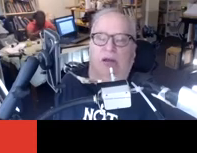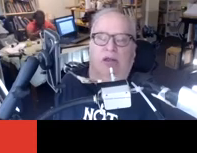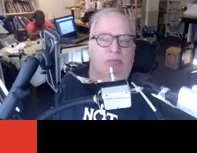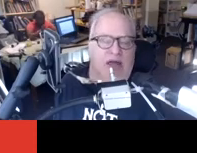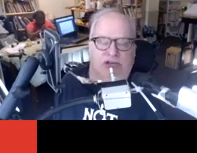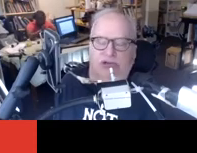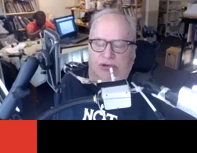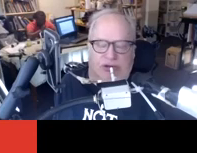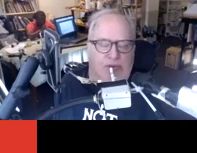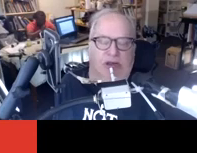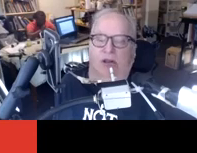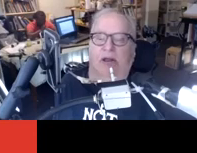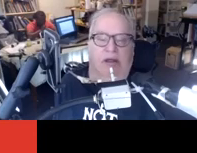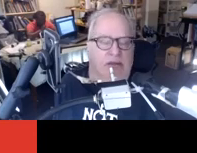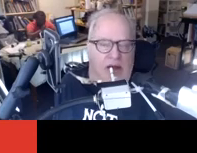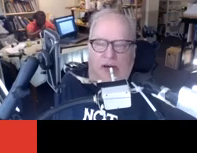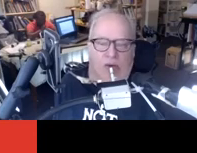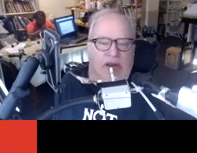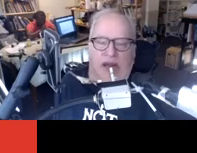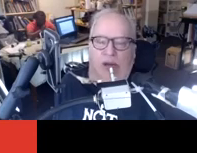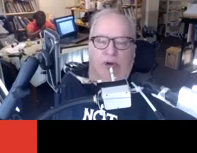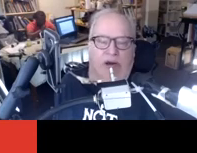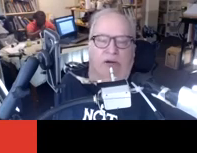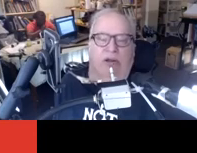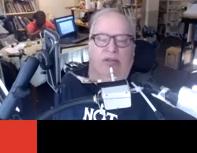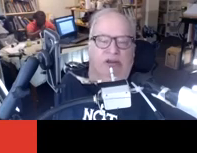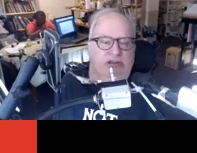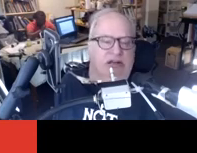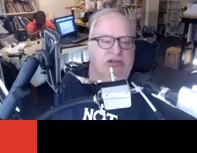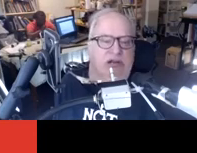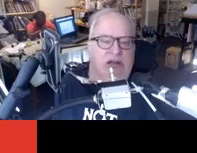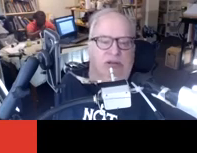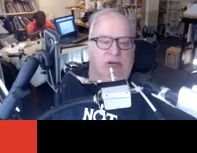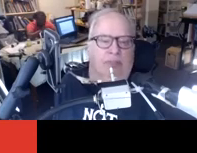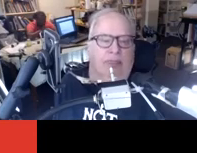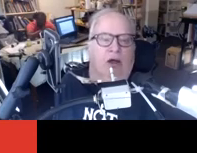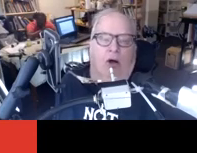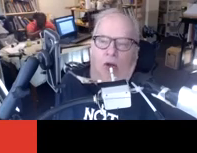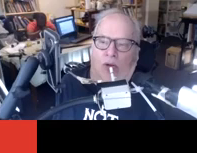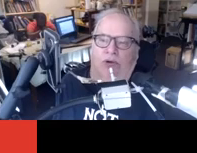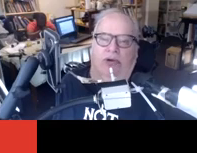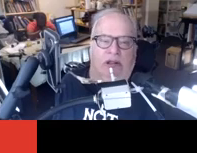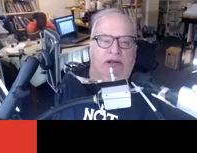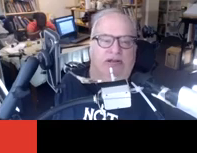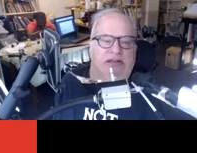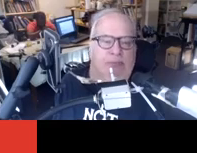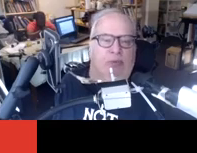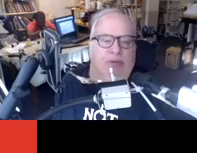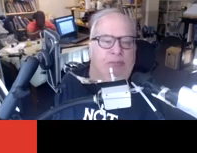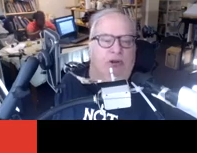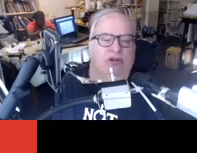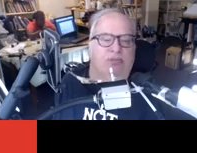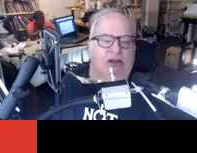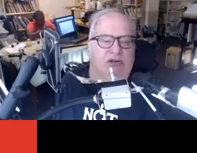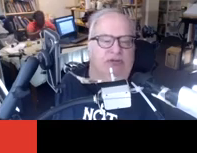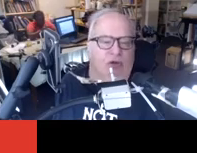aside. The Massachusetts bill, not going anywhere this session either. Older, ill, and disabled